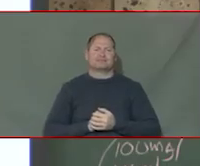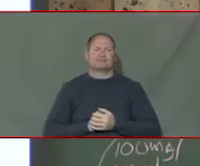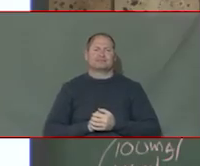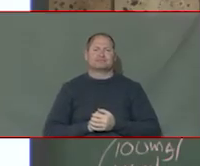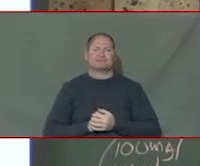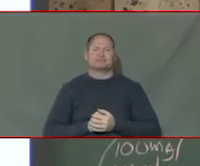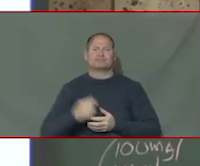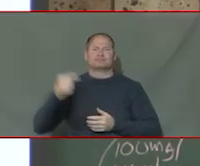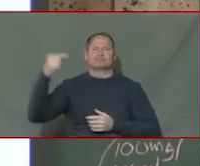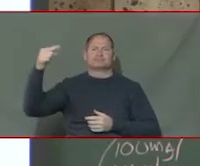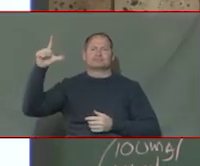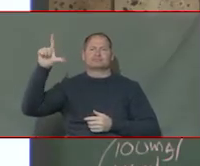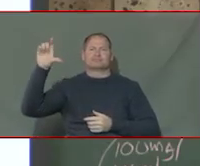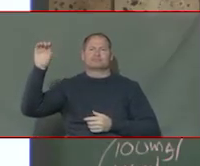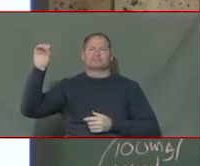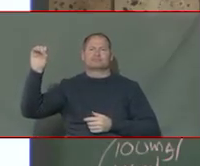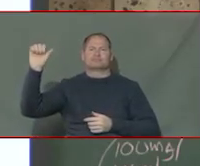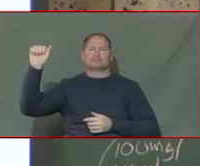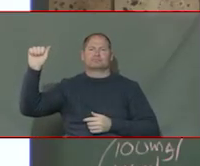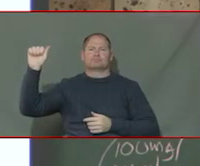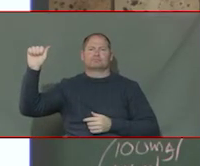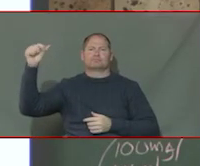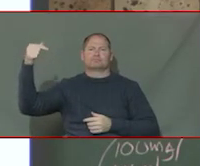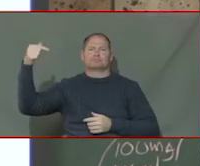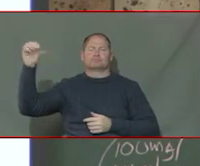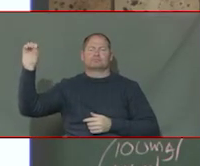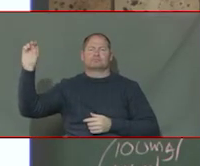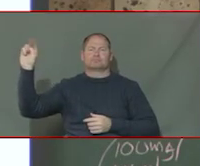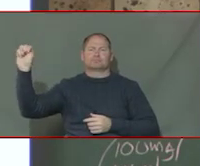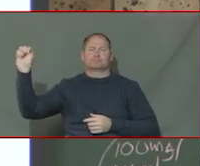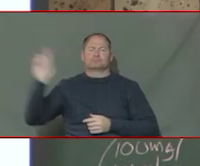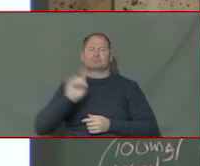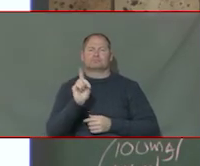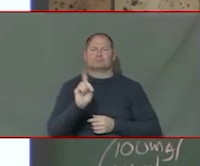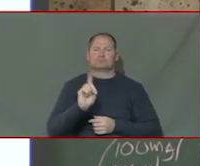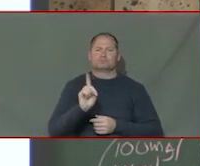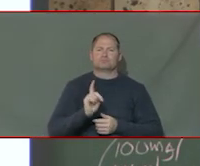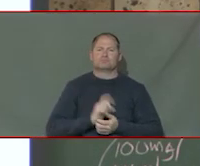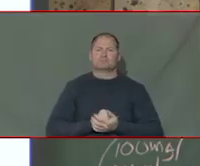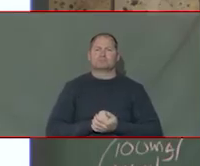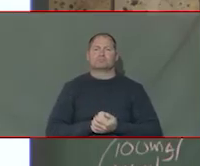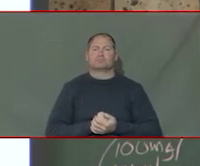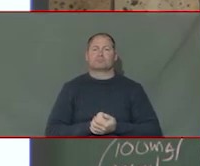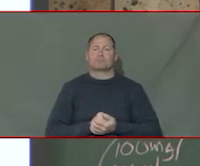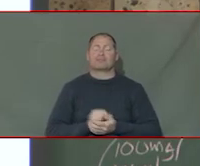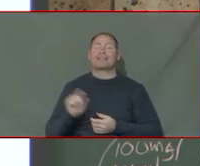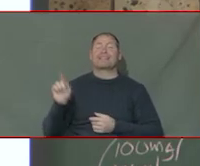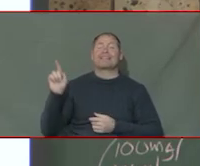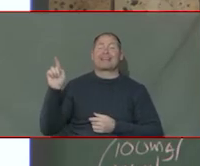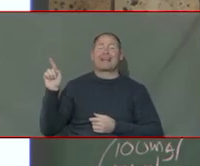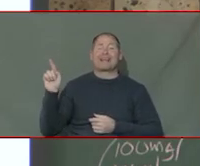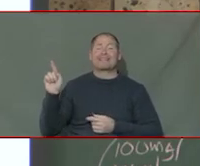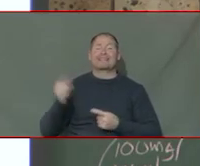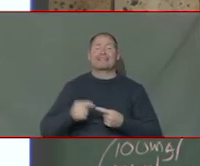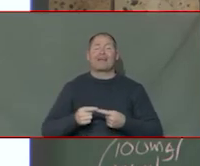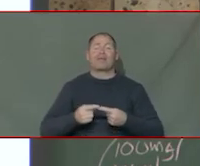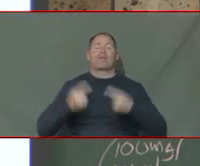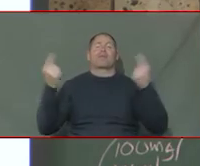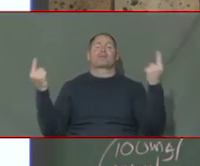What is glucagon? Glucagon is the opposite. Is the opposite of what?